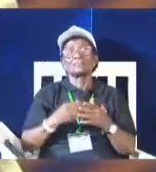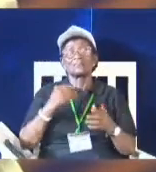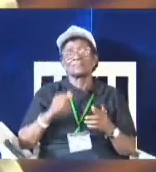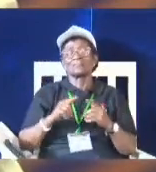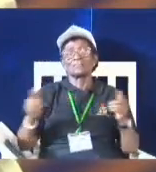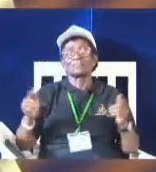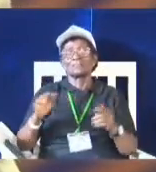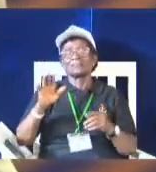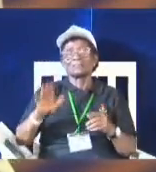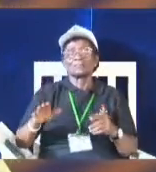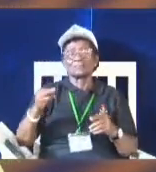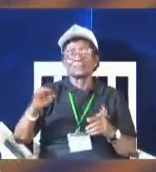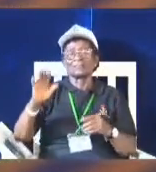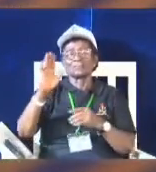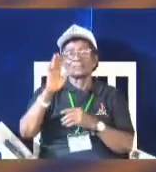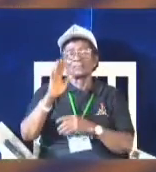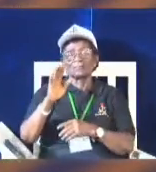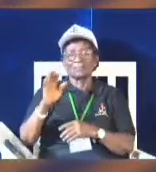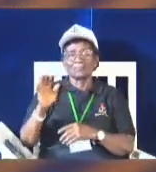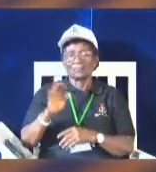doing mighty things for God,